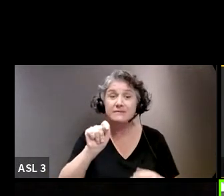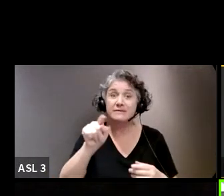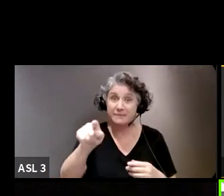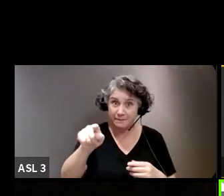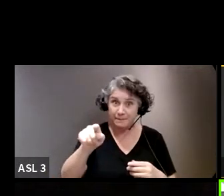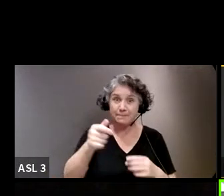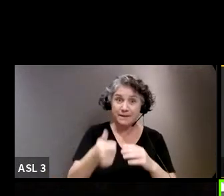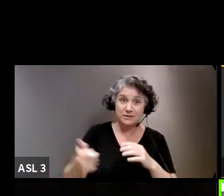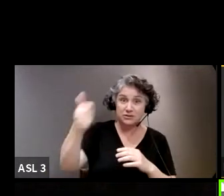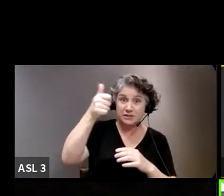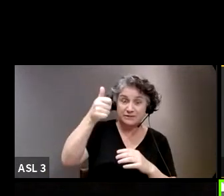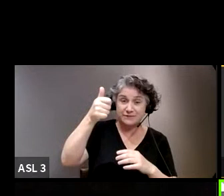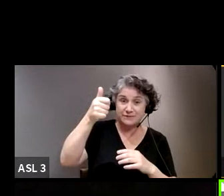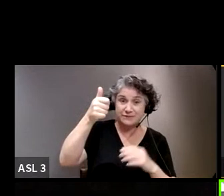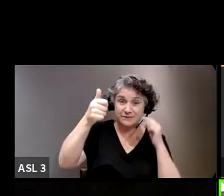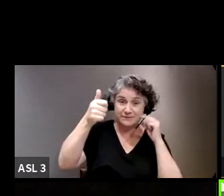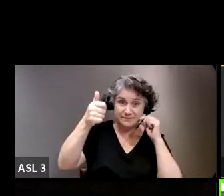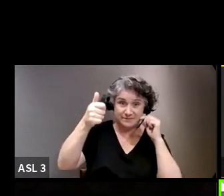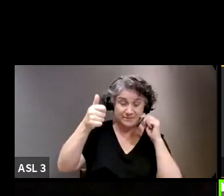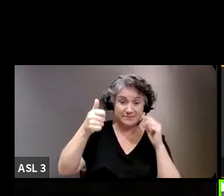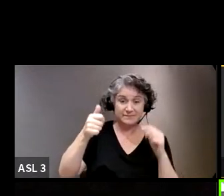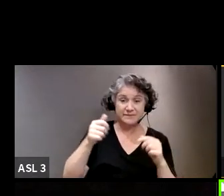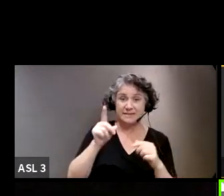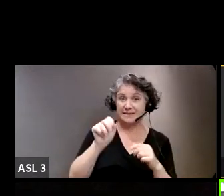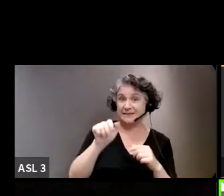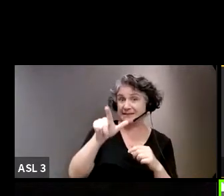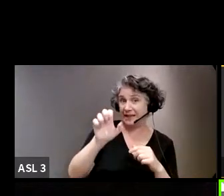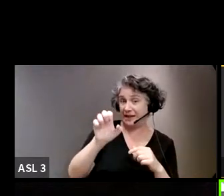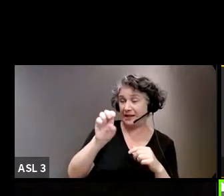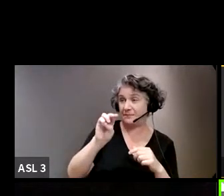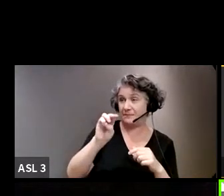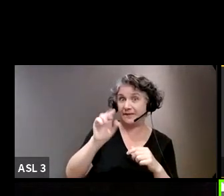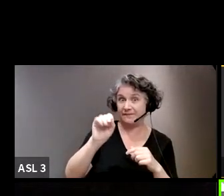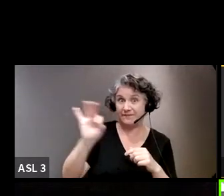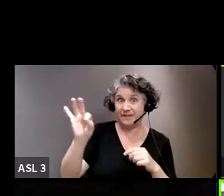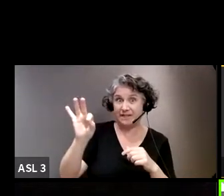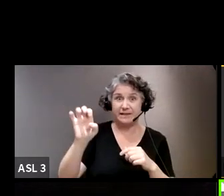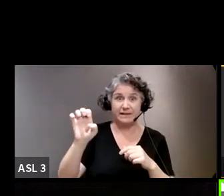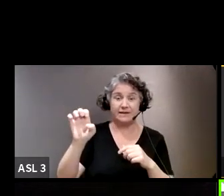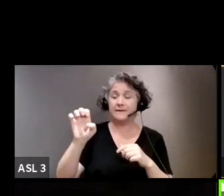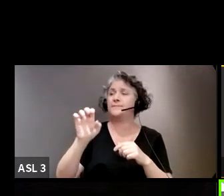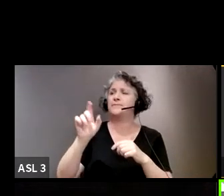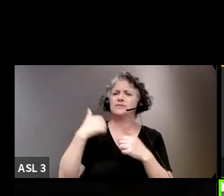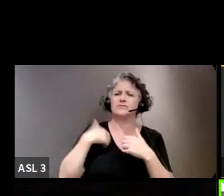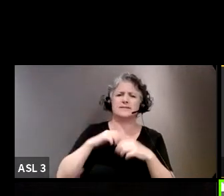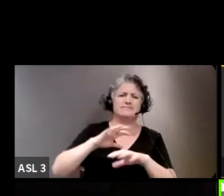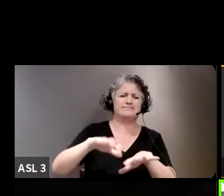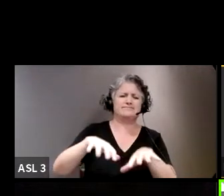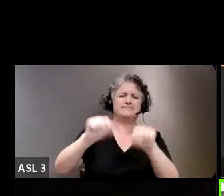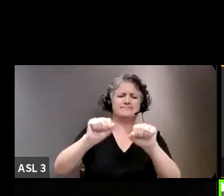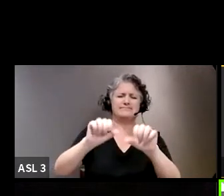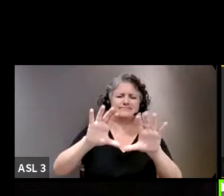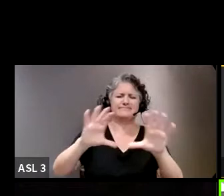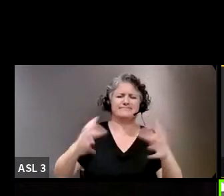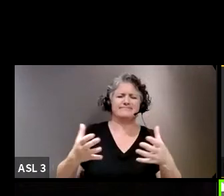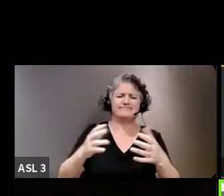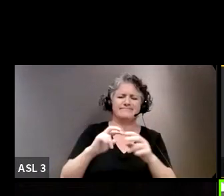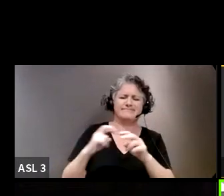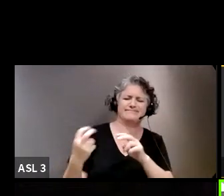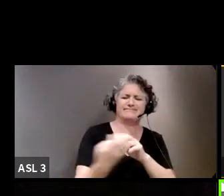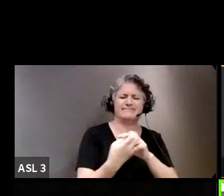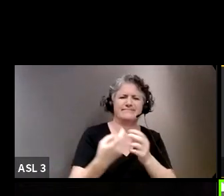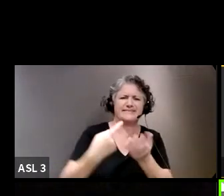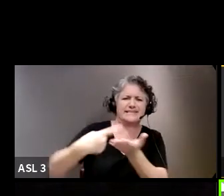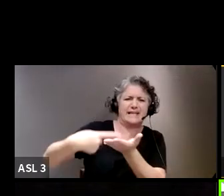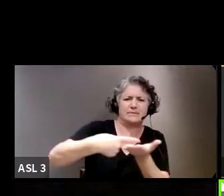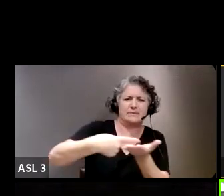albert chief um dale mcphee was trying to create the first integrated hub table based on the scotland model um that